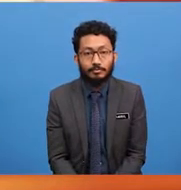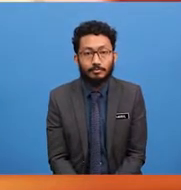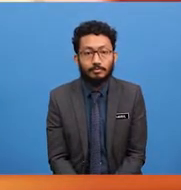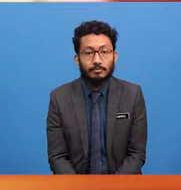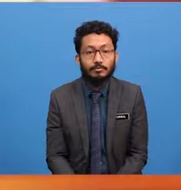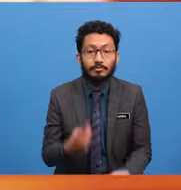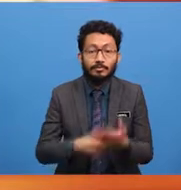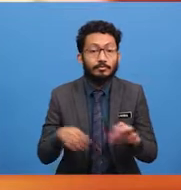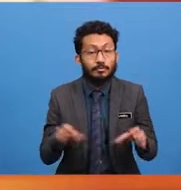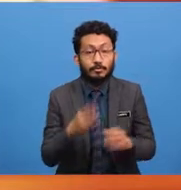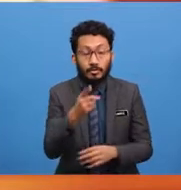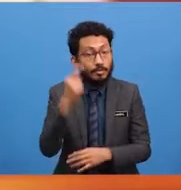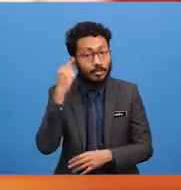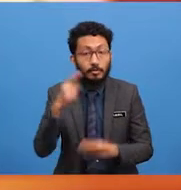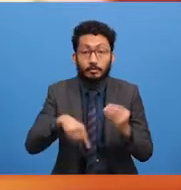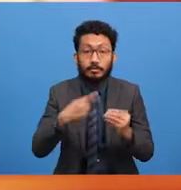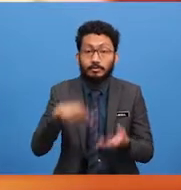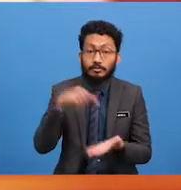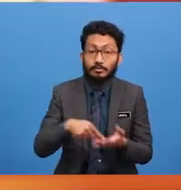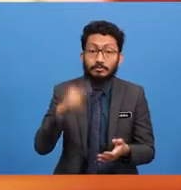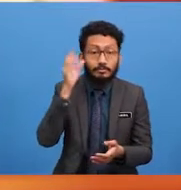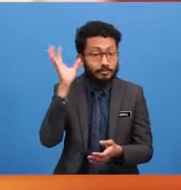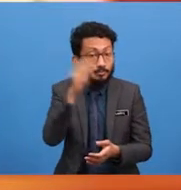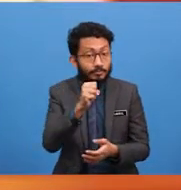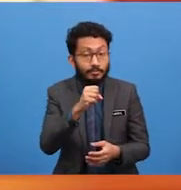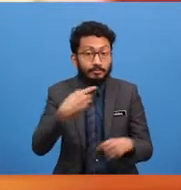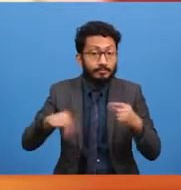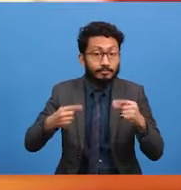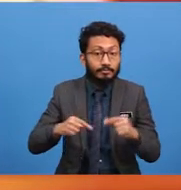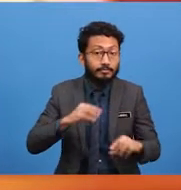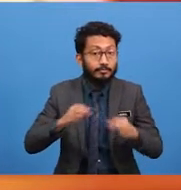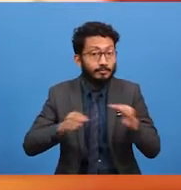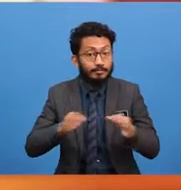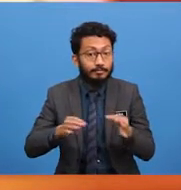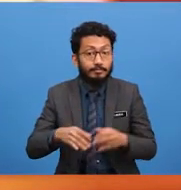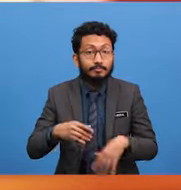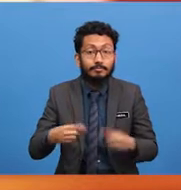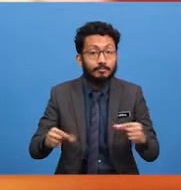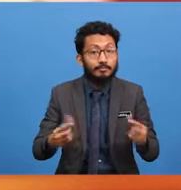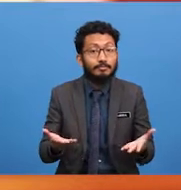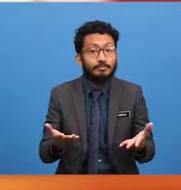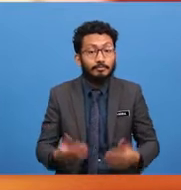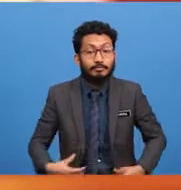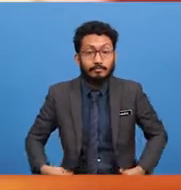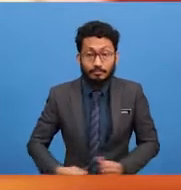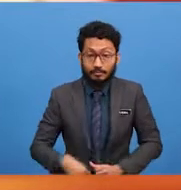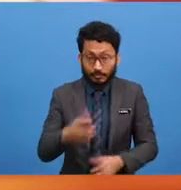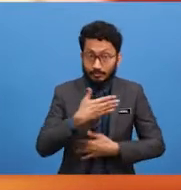What do you think about this guessing game and describing game? Did you enjoy